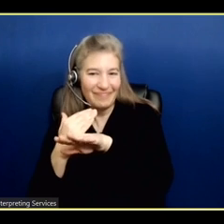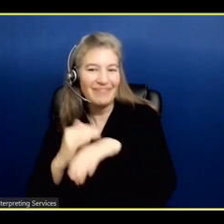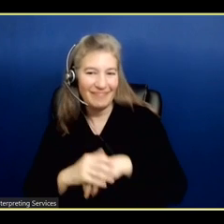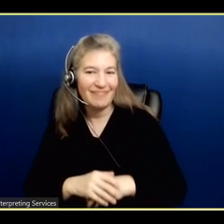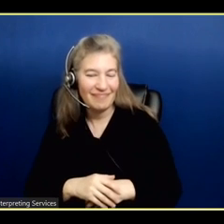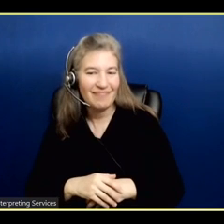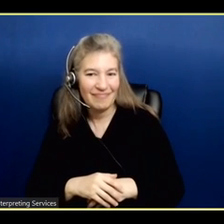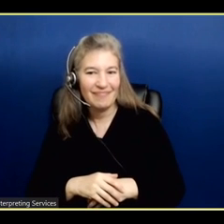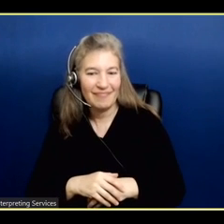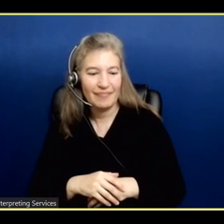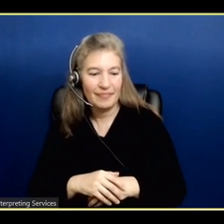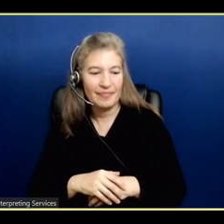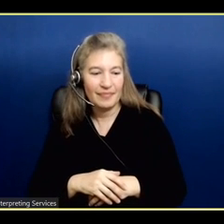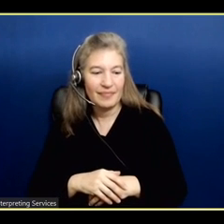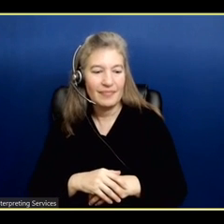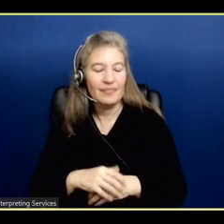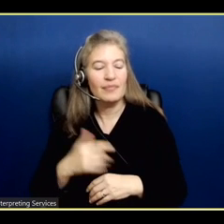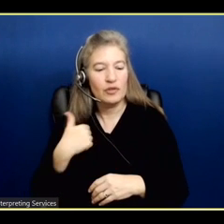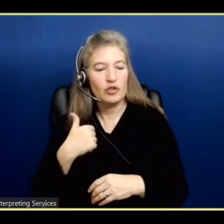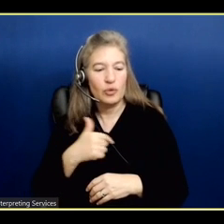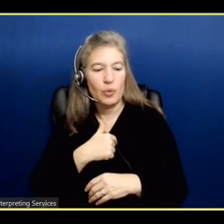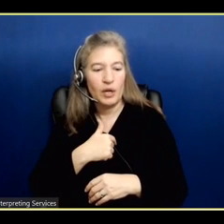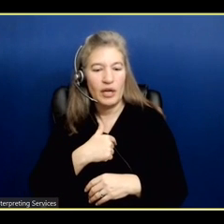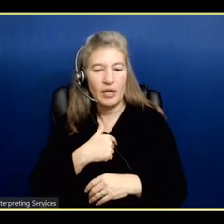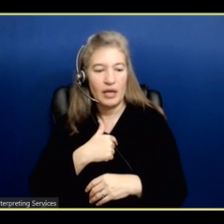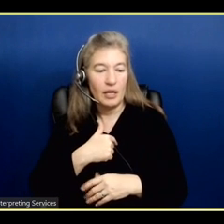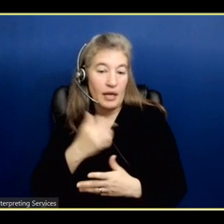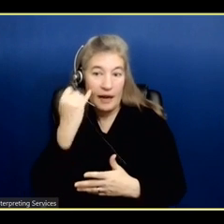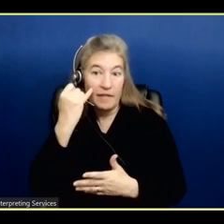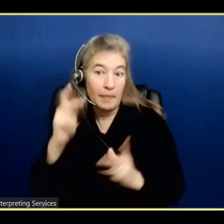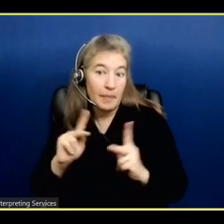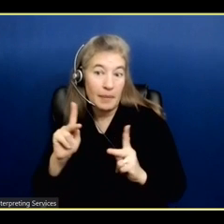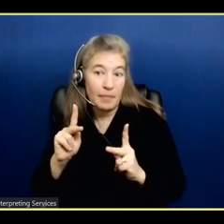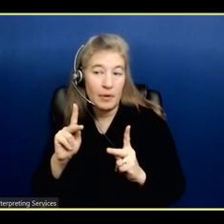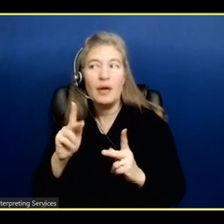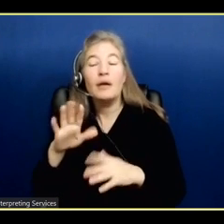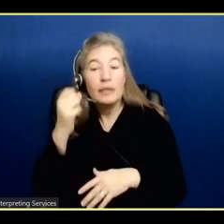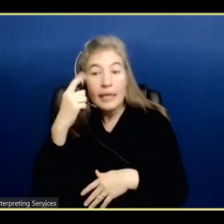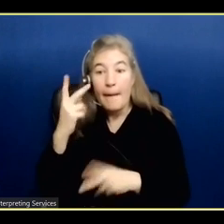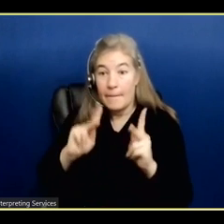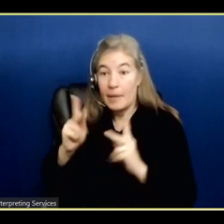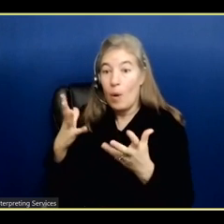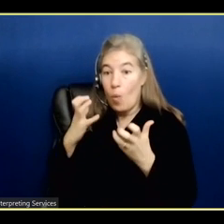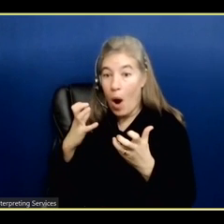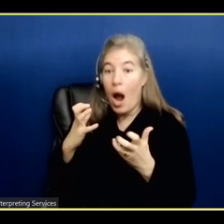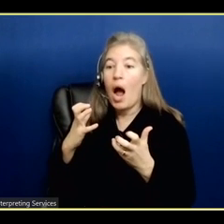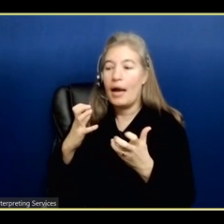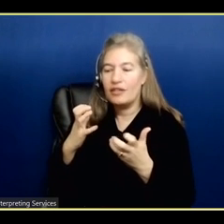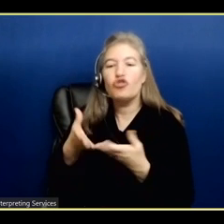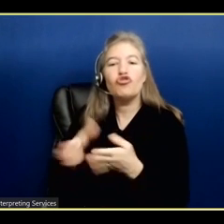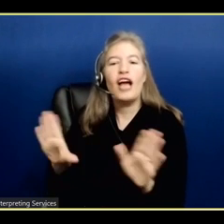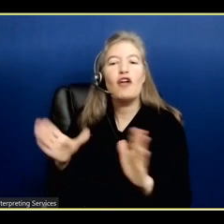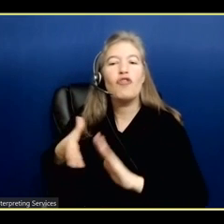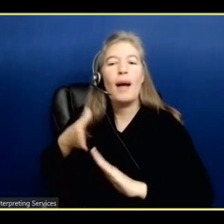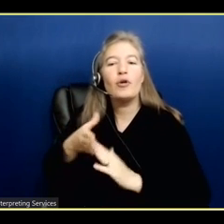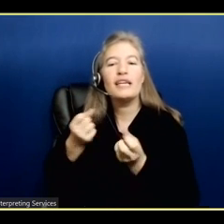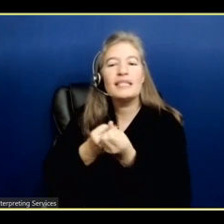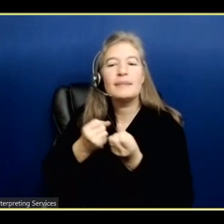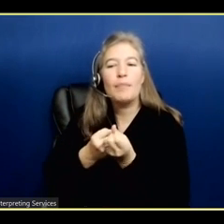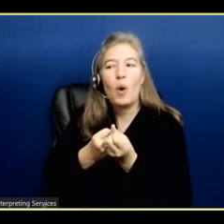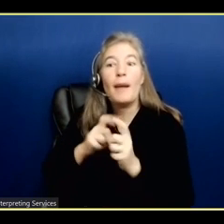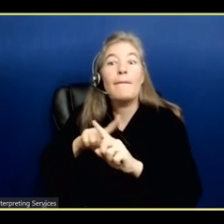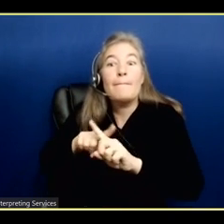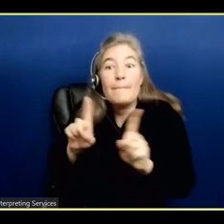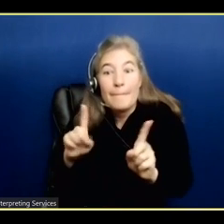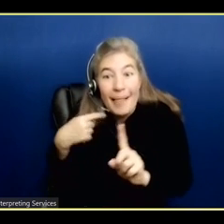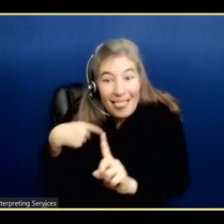Yeah, I guess Hi, this is Devana. To underscore what Sanjan opened up with about open lines of communication. That's something that